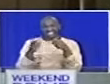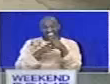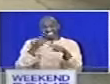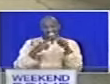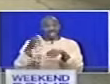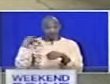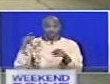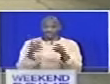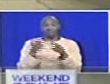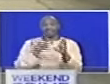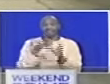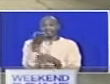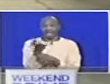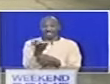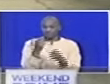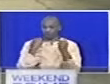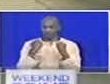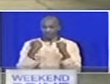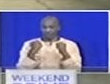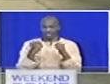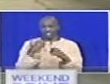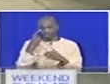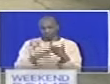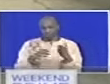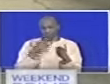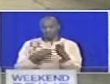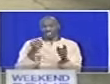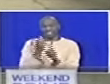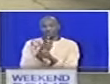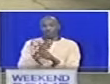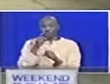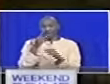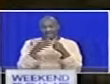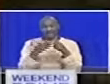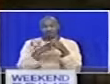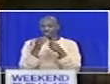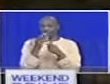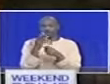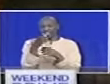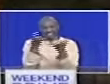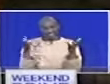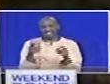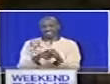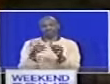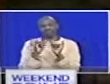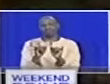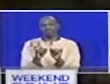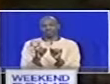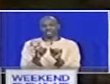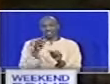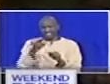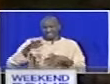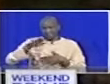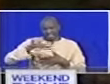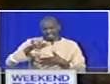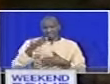ago. The pulpit stand, that one too, is from the 1940s. This is one place that would